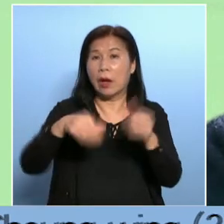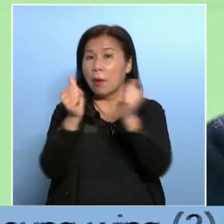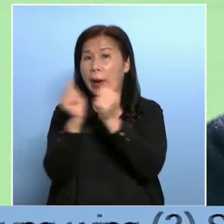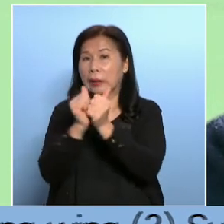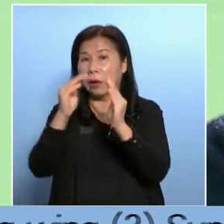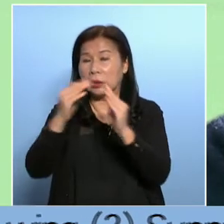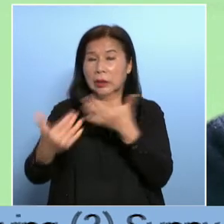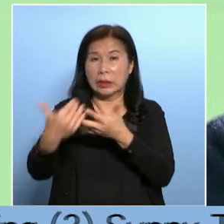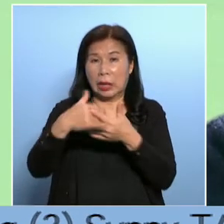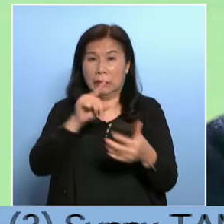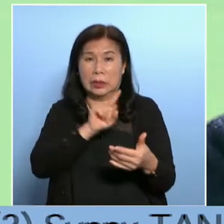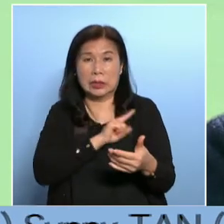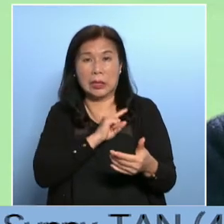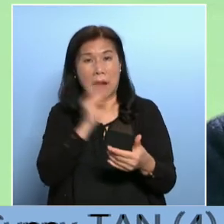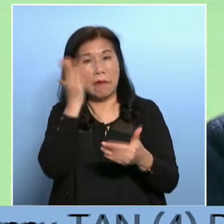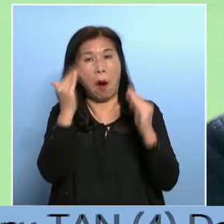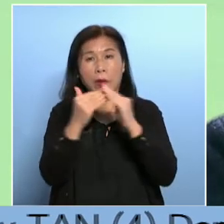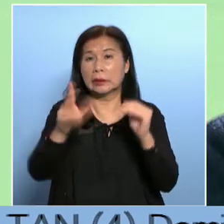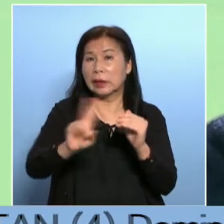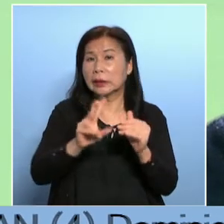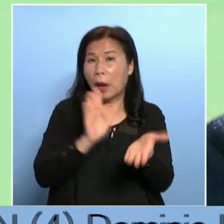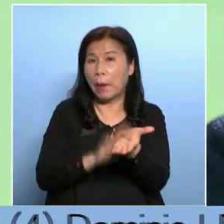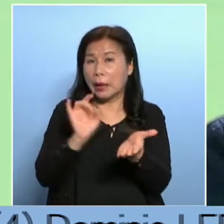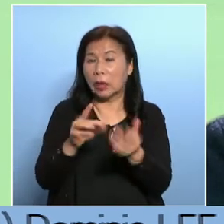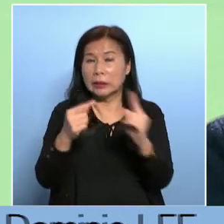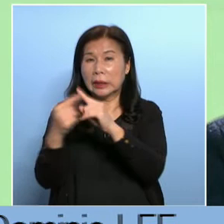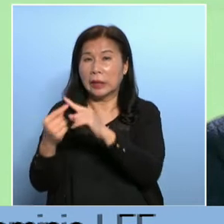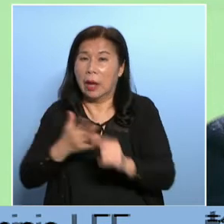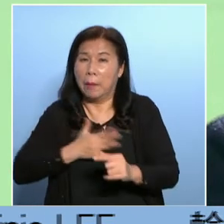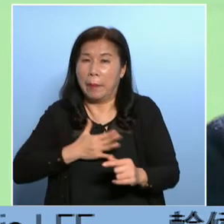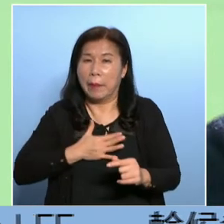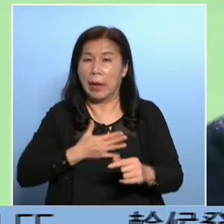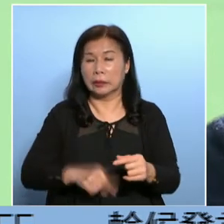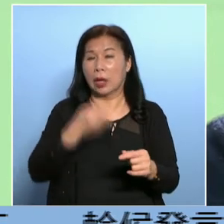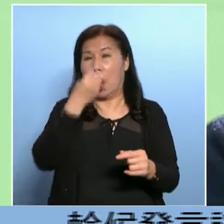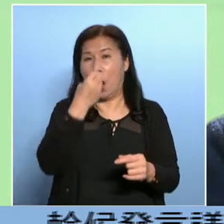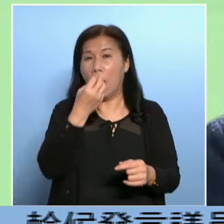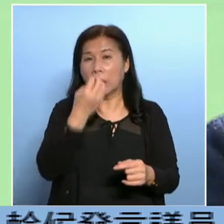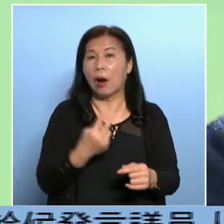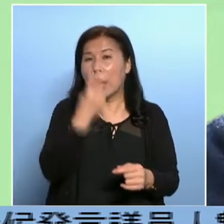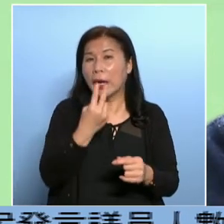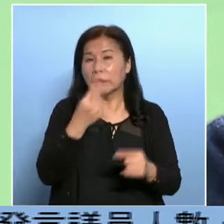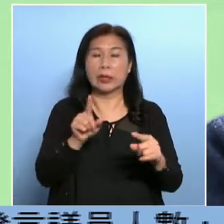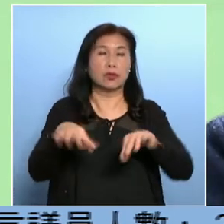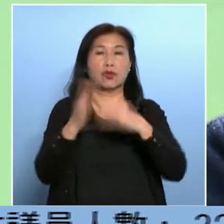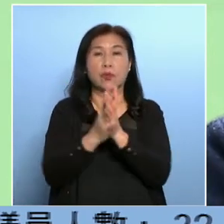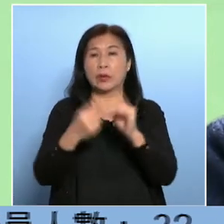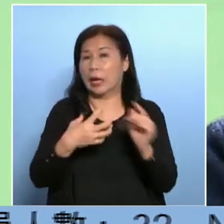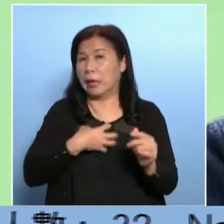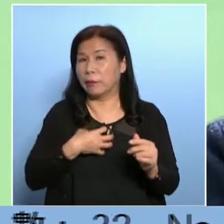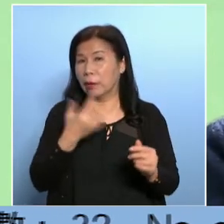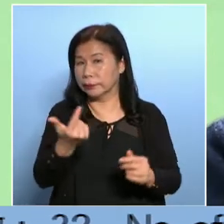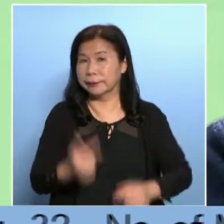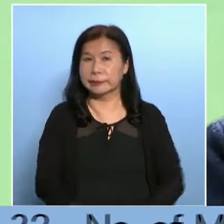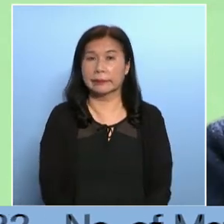and entered our homes and families. Everyone is so worried, and we